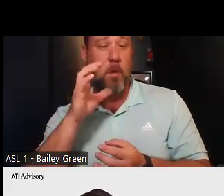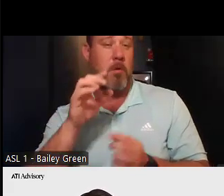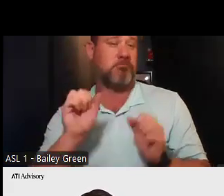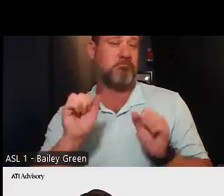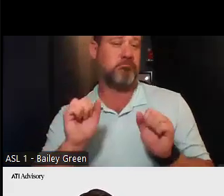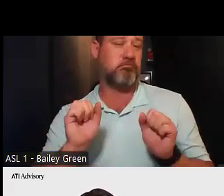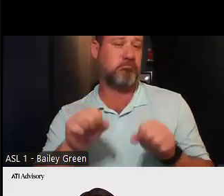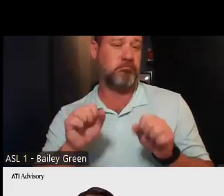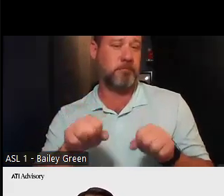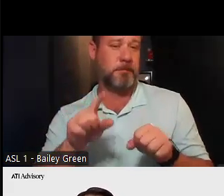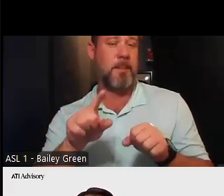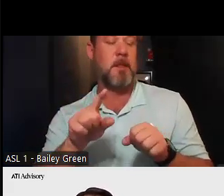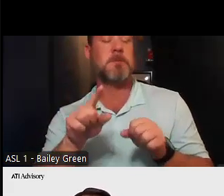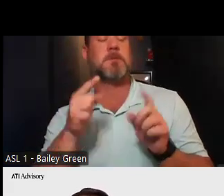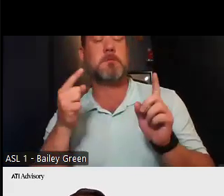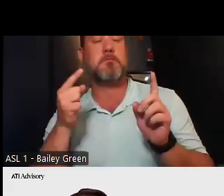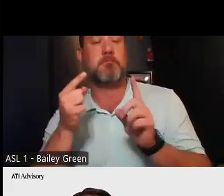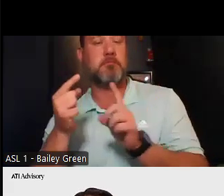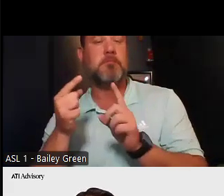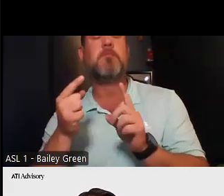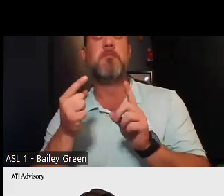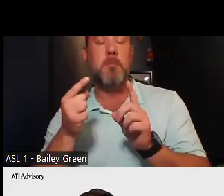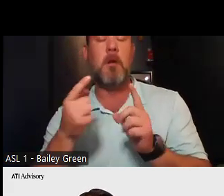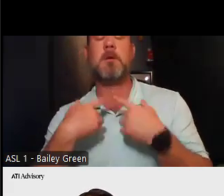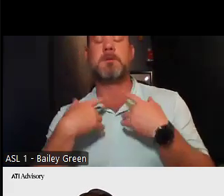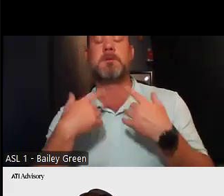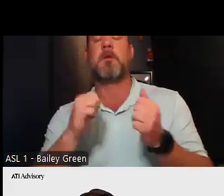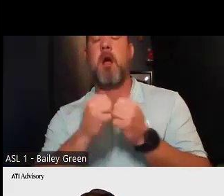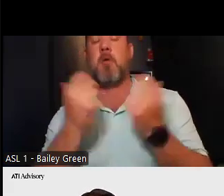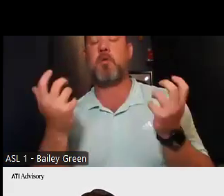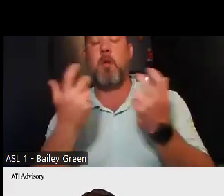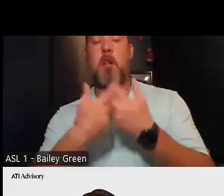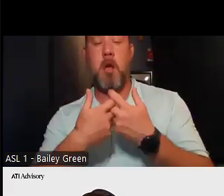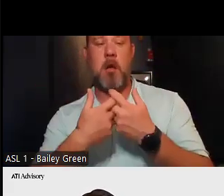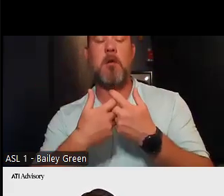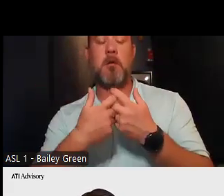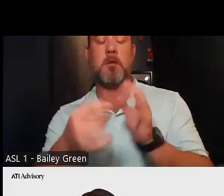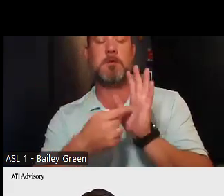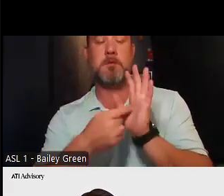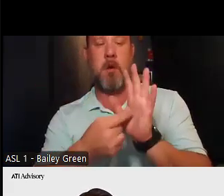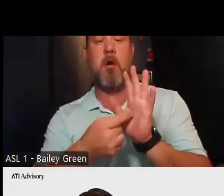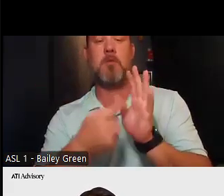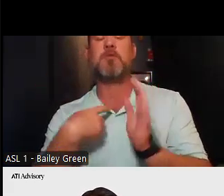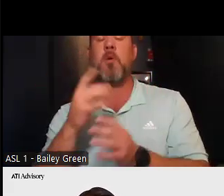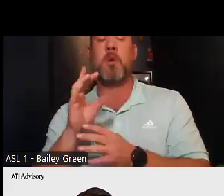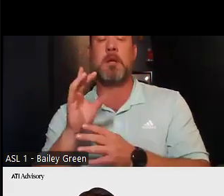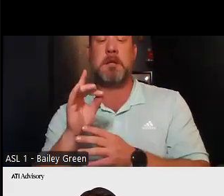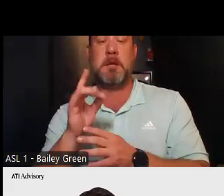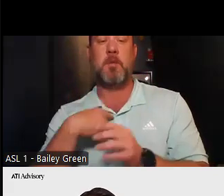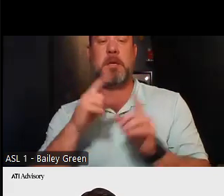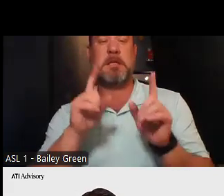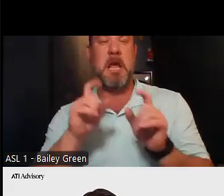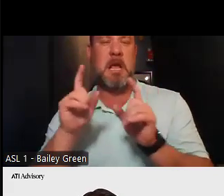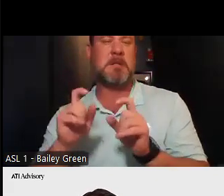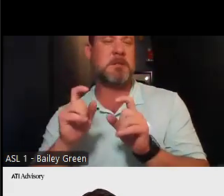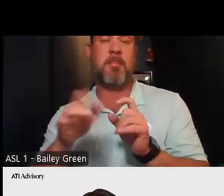this, the goal was to consider how we might align this model. And so what we ultimately did was to test out and see what